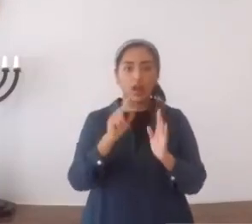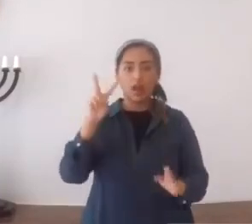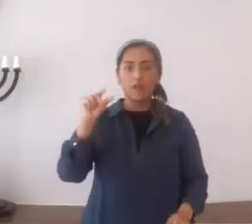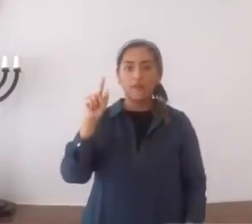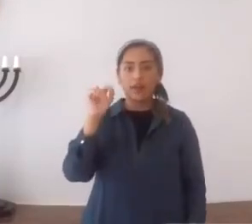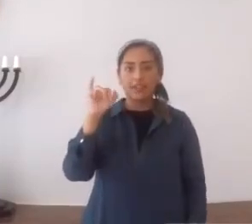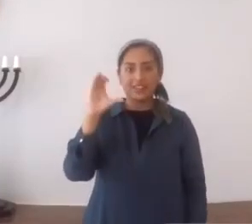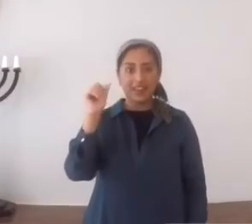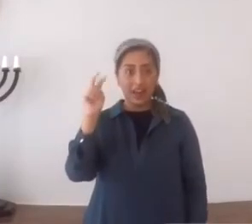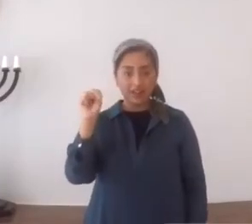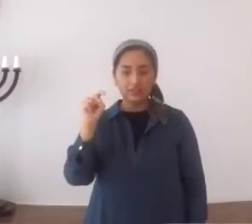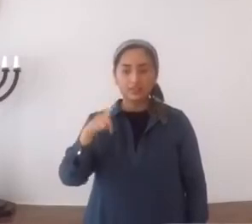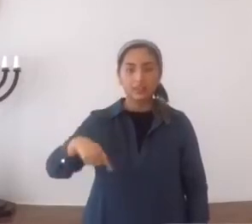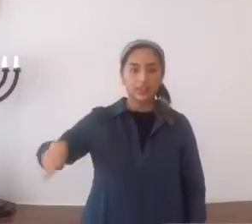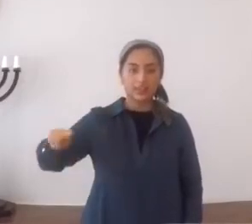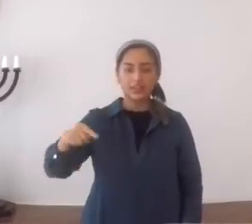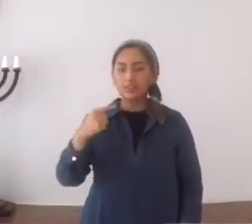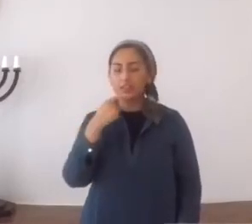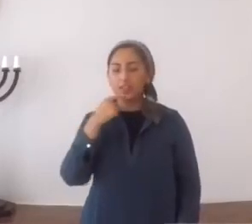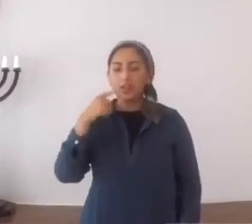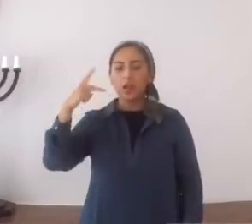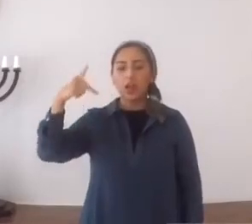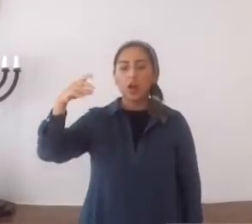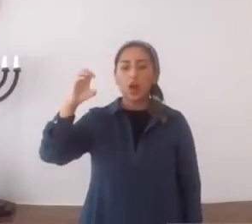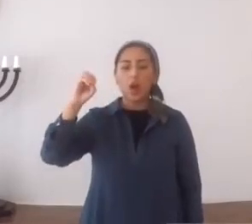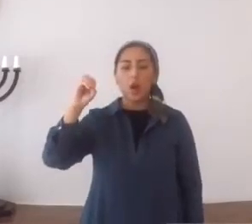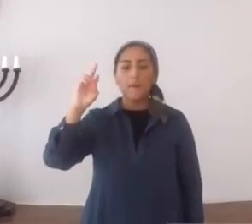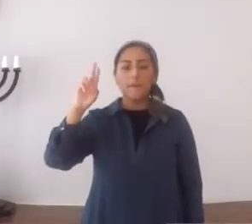the First Vatican se Council, puso por Pío XII,